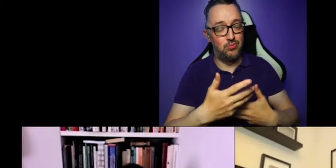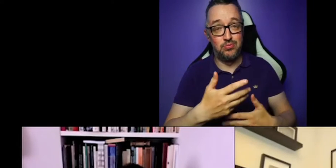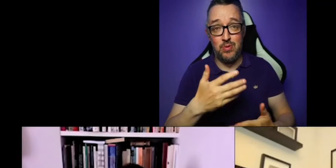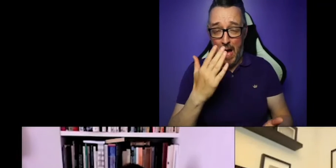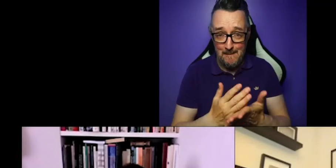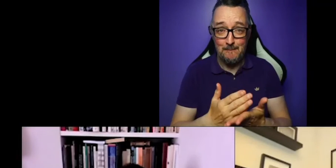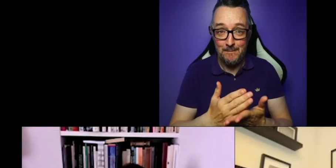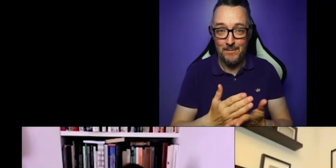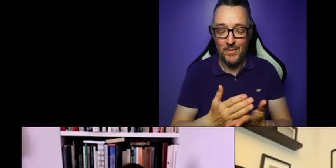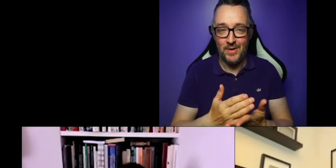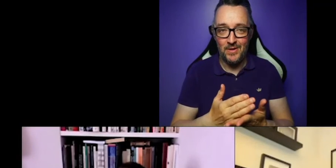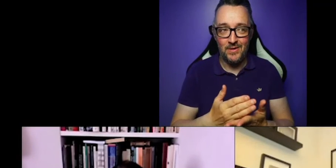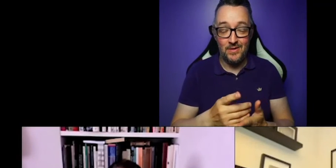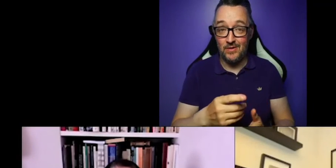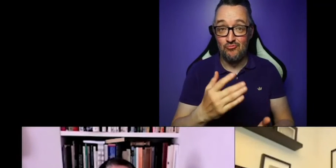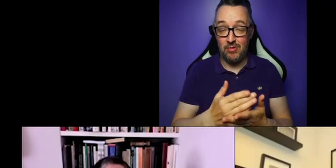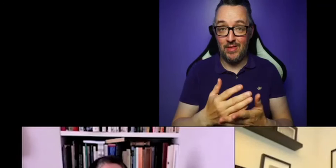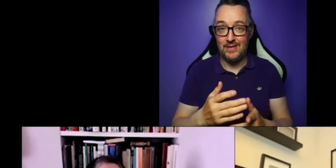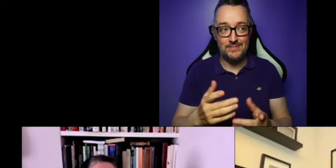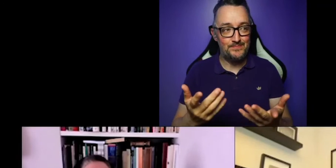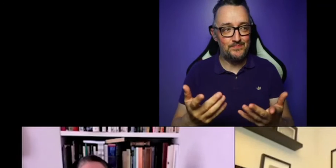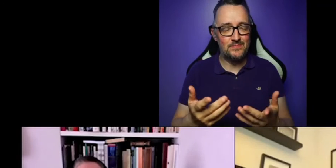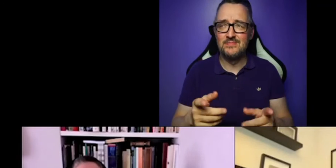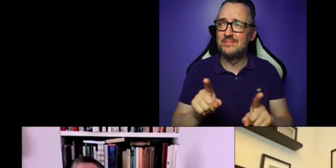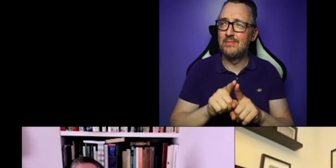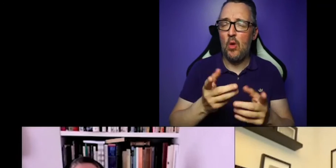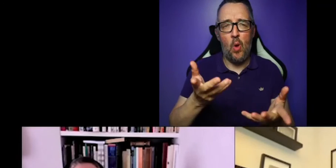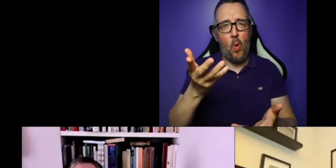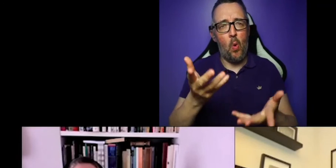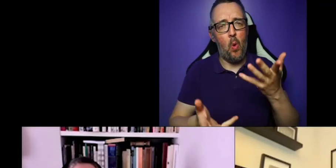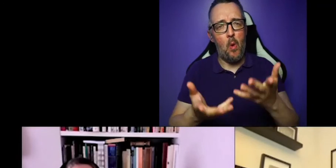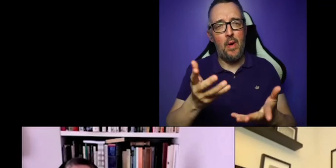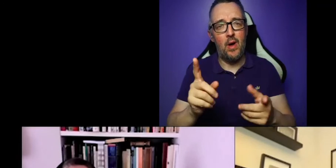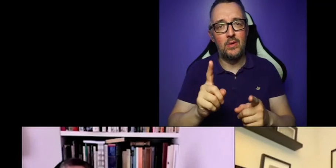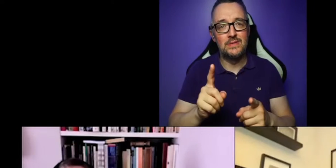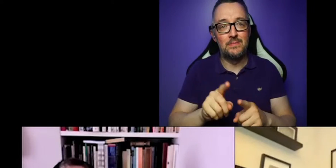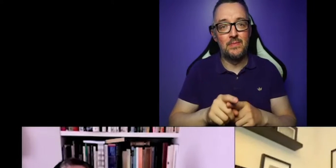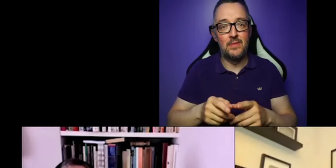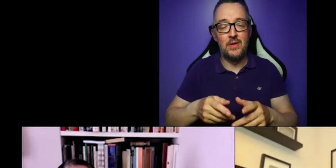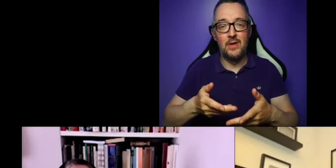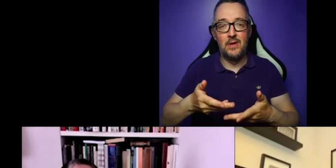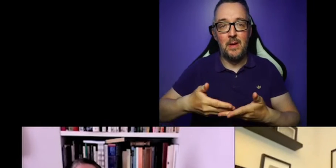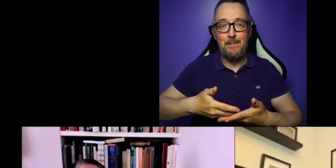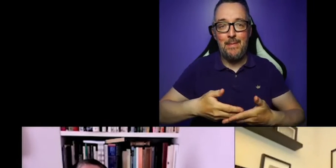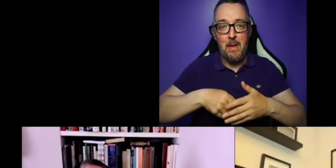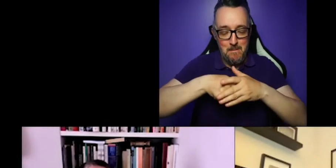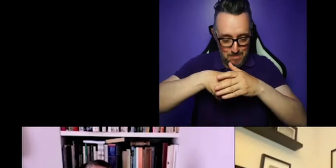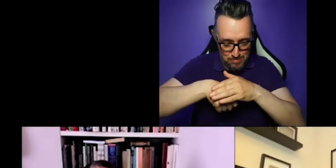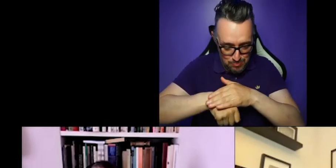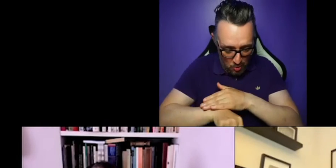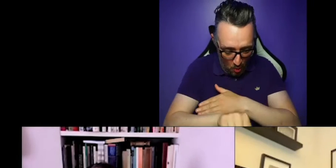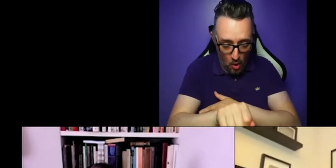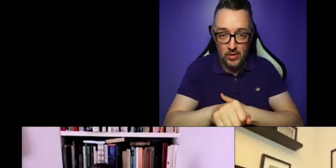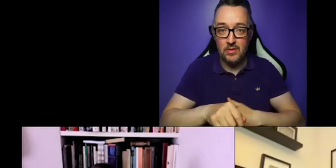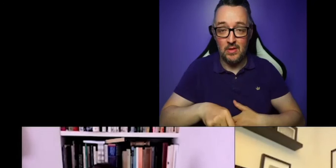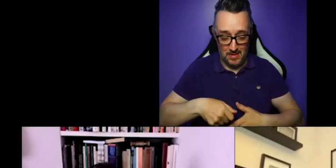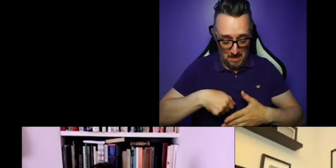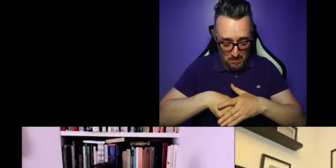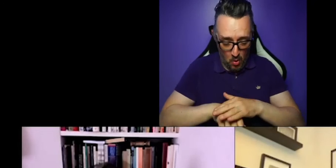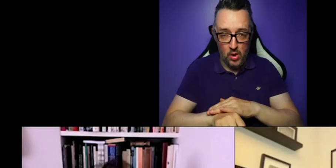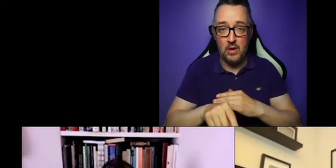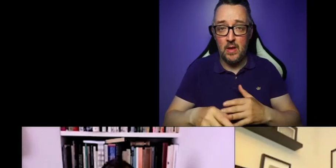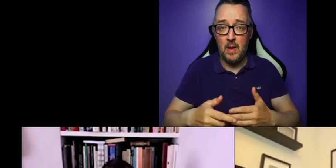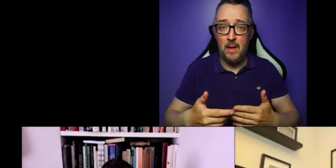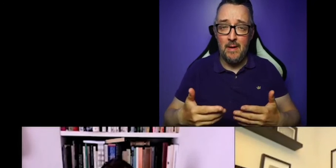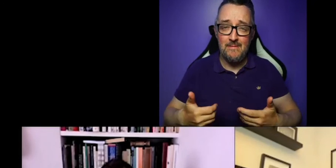amazing. And a bit like, I mean, the only thing I can compare it to really is childbirth. It felt that